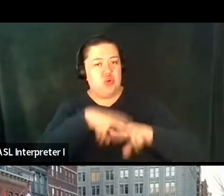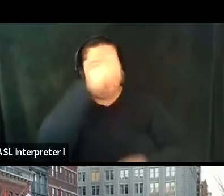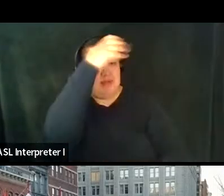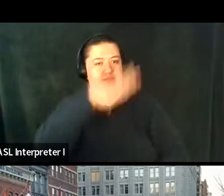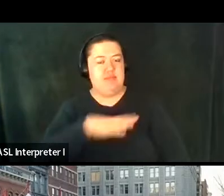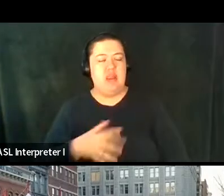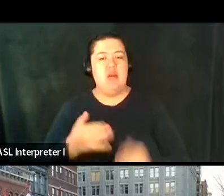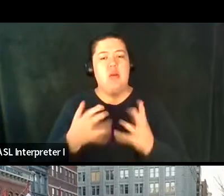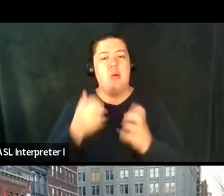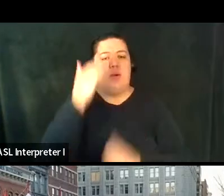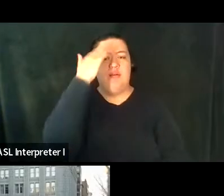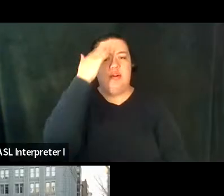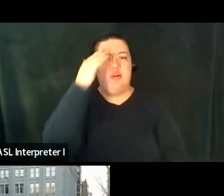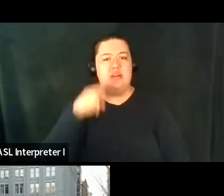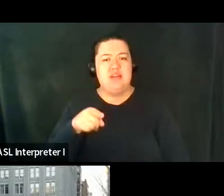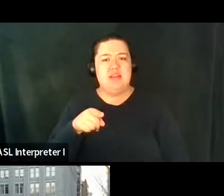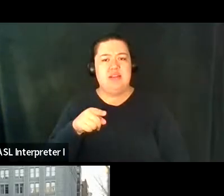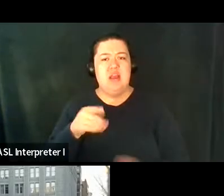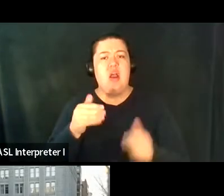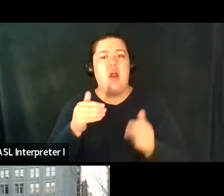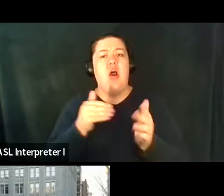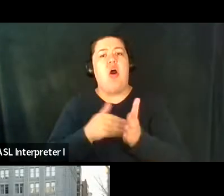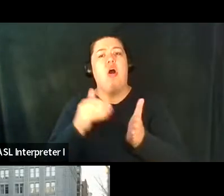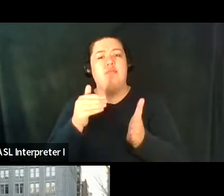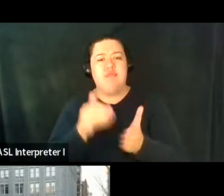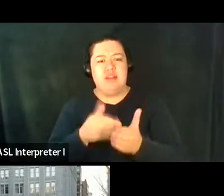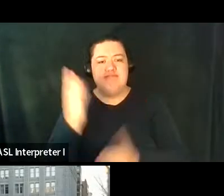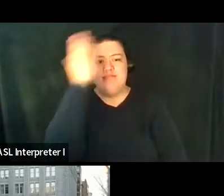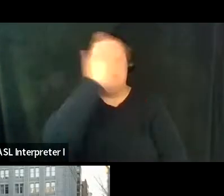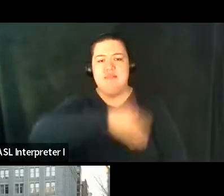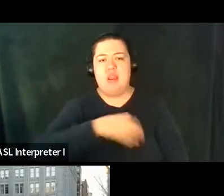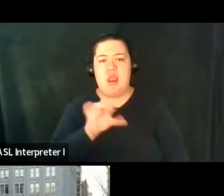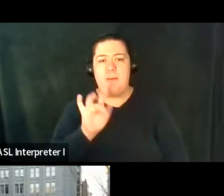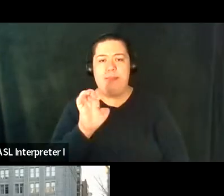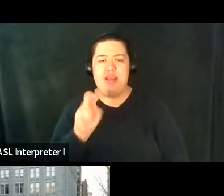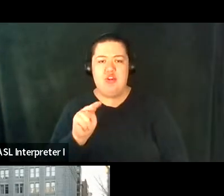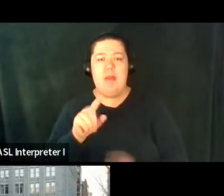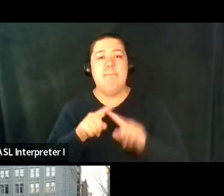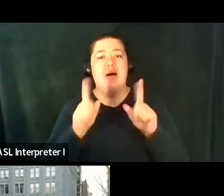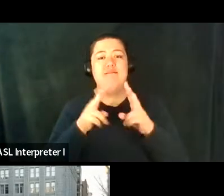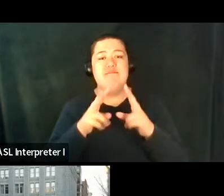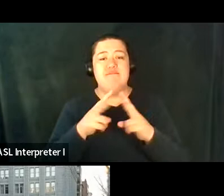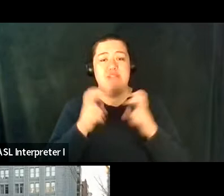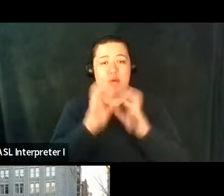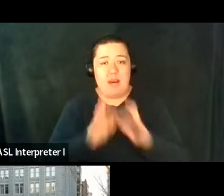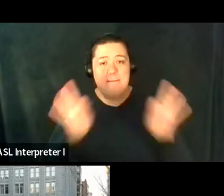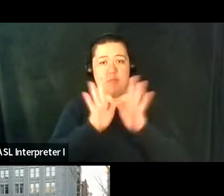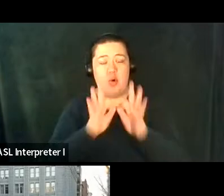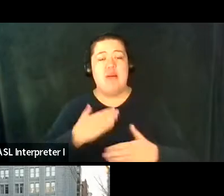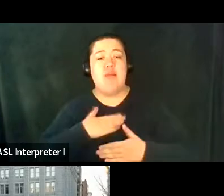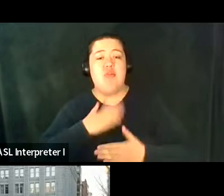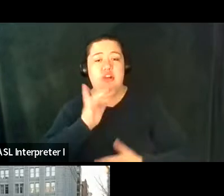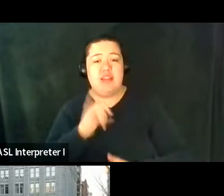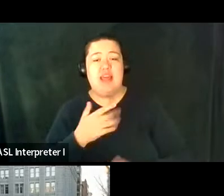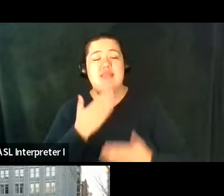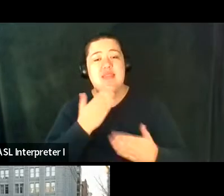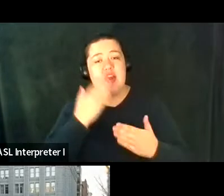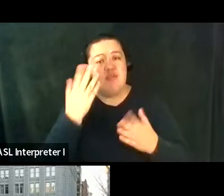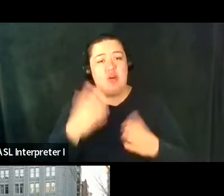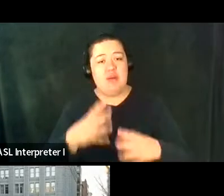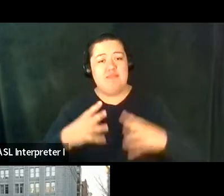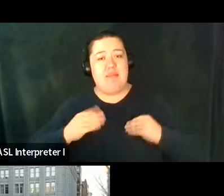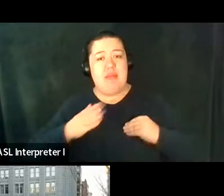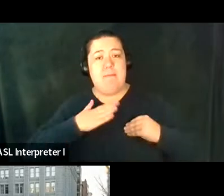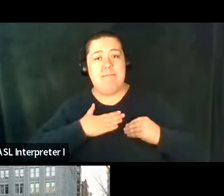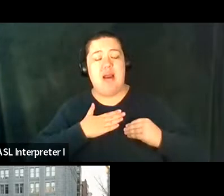to know, this is a often overlooked commission, but a really vital one. So I really appreciate that. I want to thank you for accepting my recommendation to